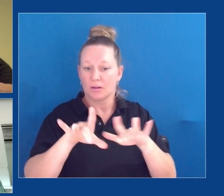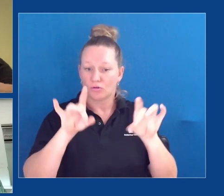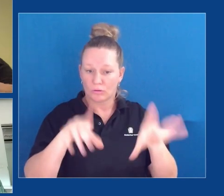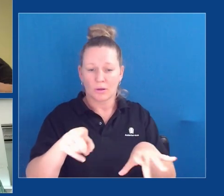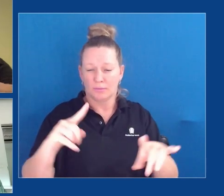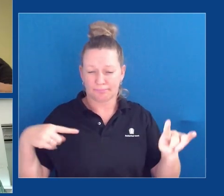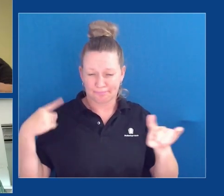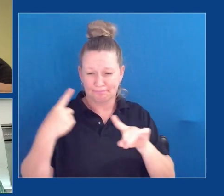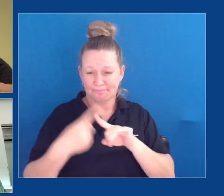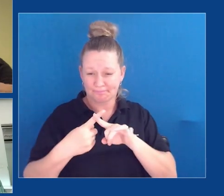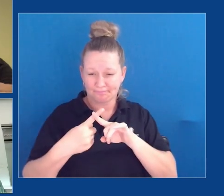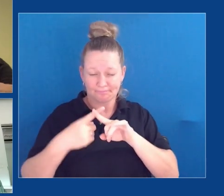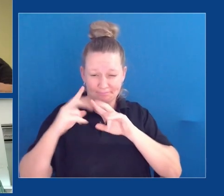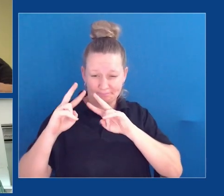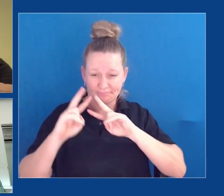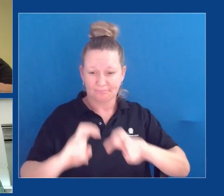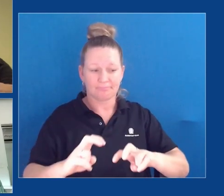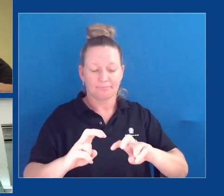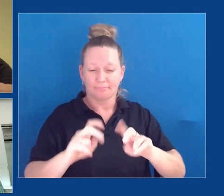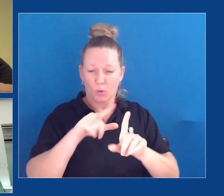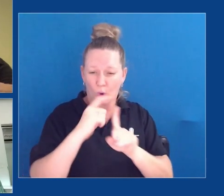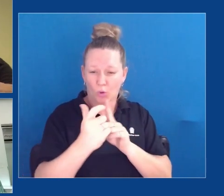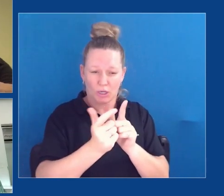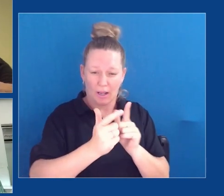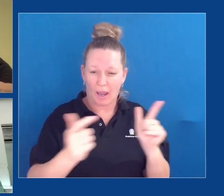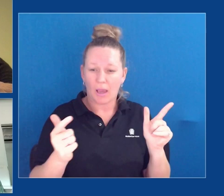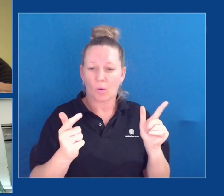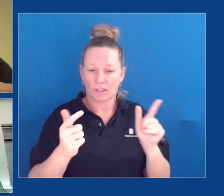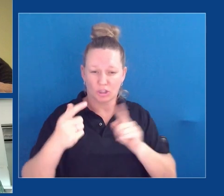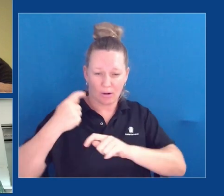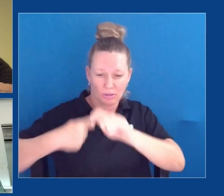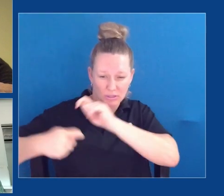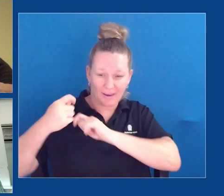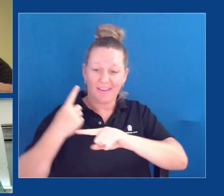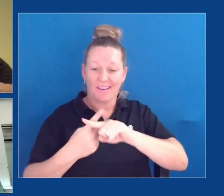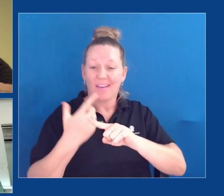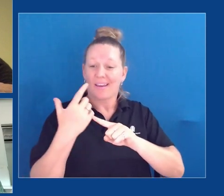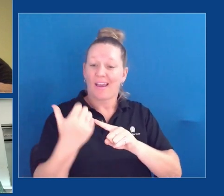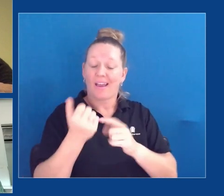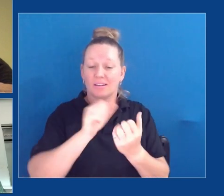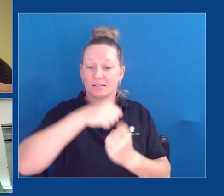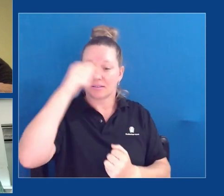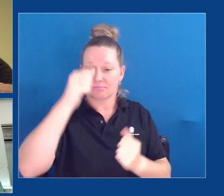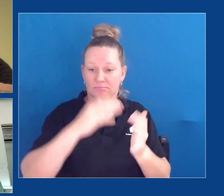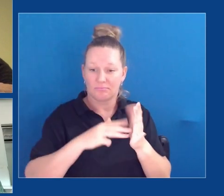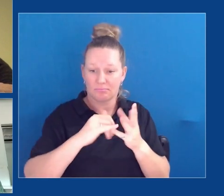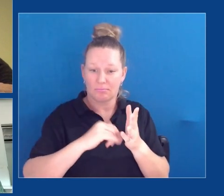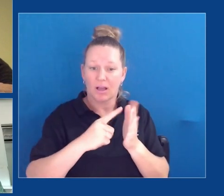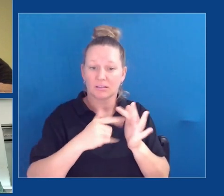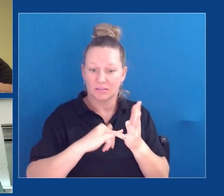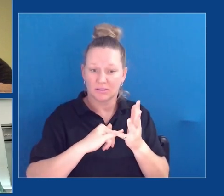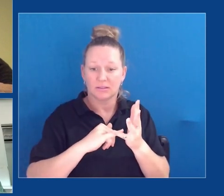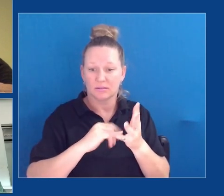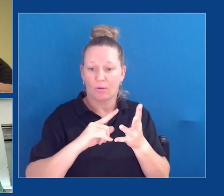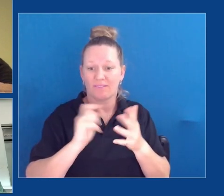culture, language and heritage, and holds a master's degree of Indigenous knowledges